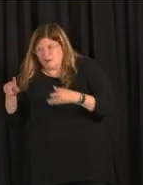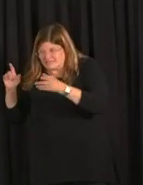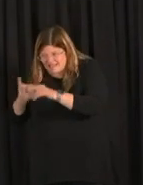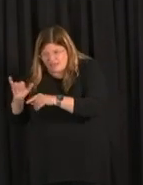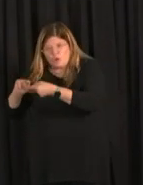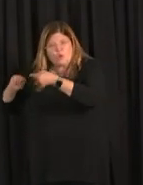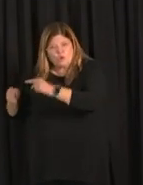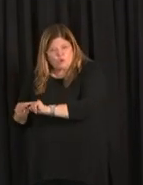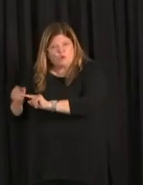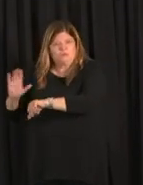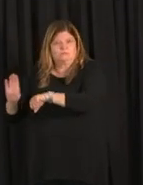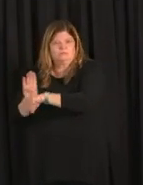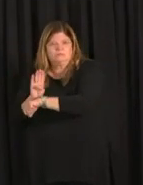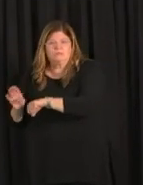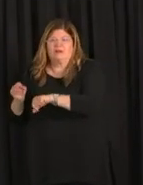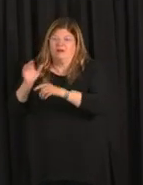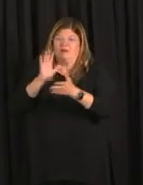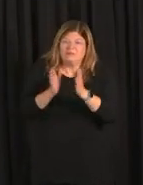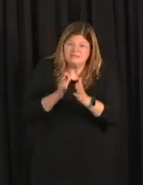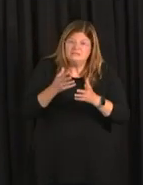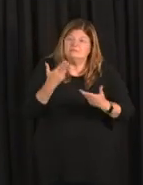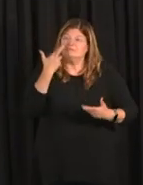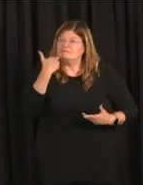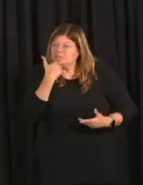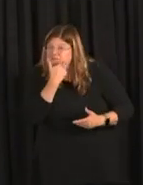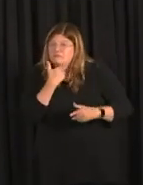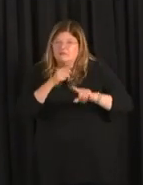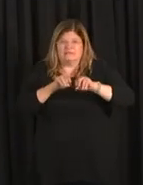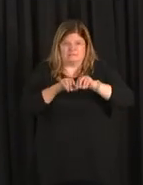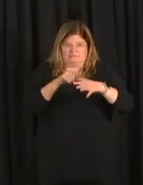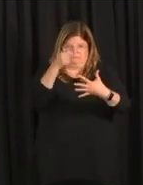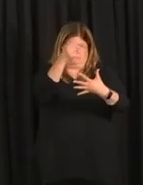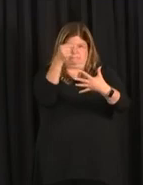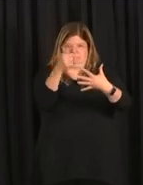small businesses, restaurants, I mean, it's a list, and they